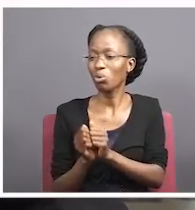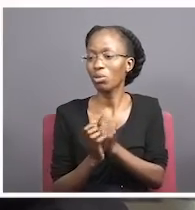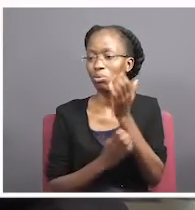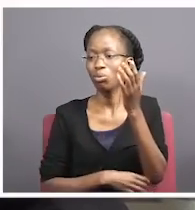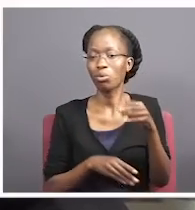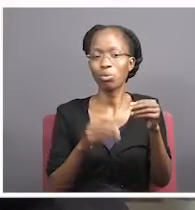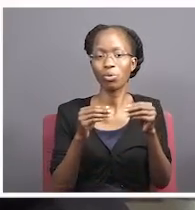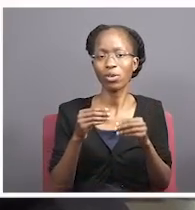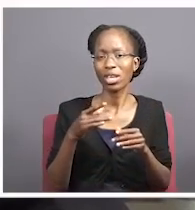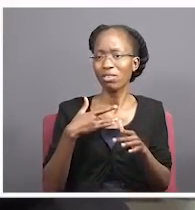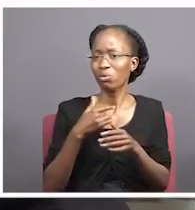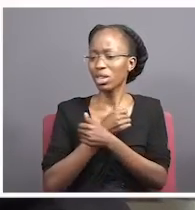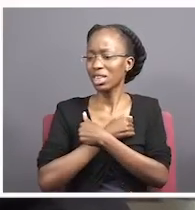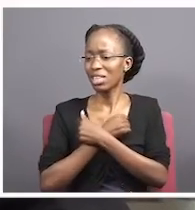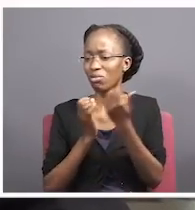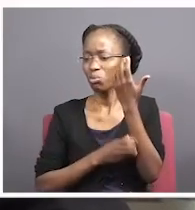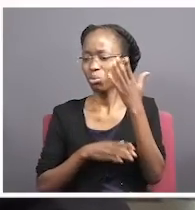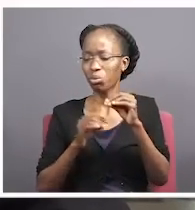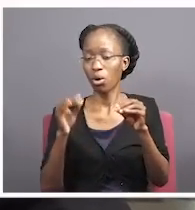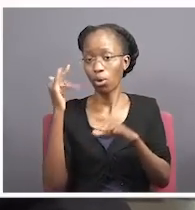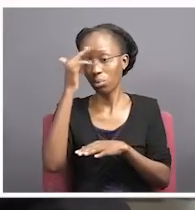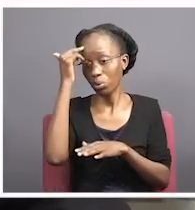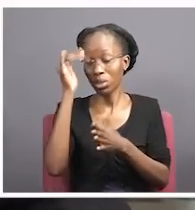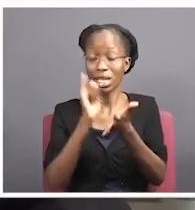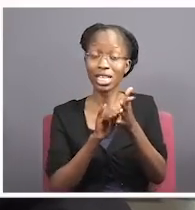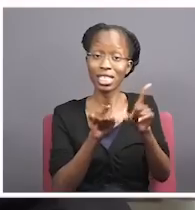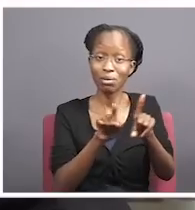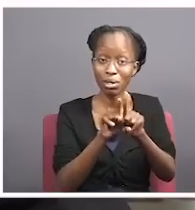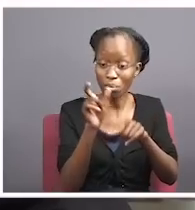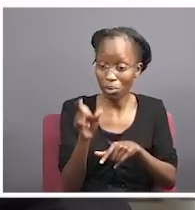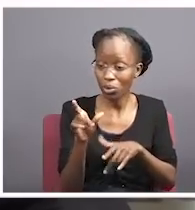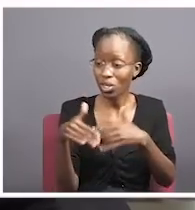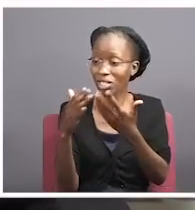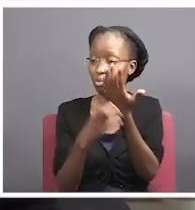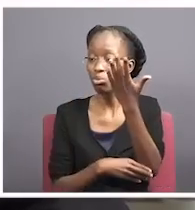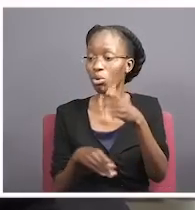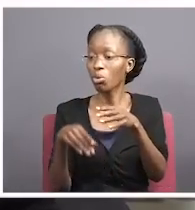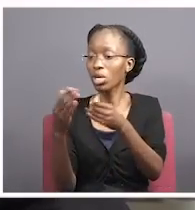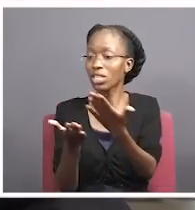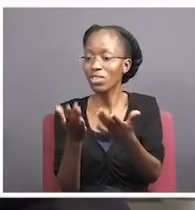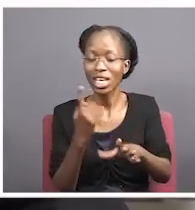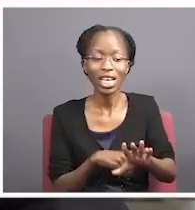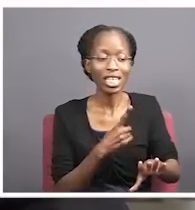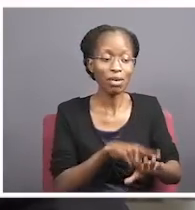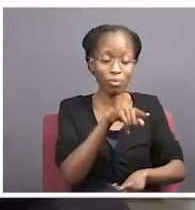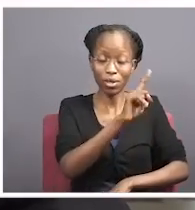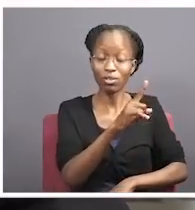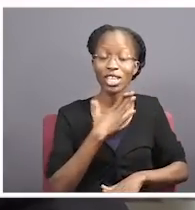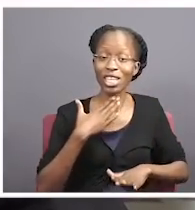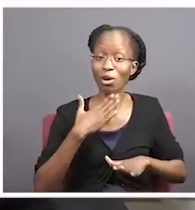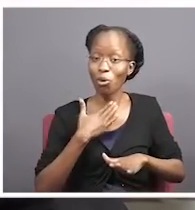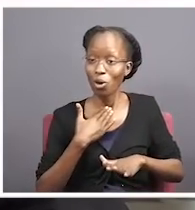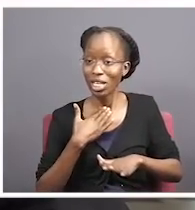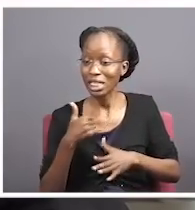for mediocre. Mm. I don't think that we love mediocre because that same person who is giving you a mediocre service, when they go to look for